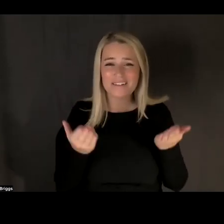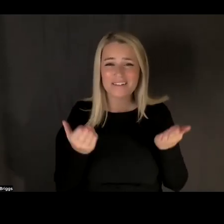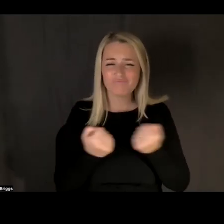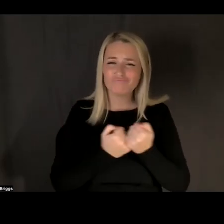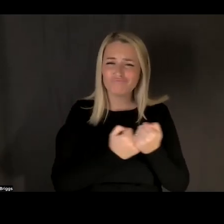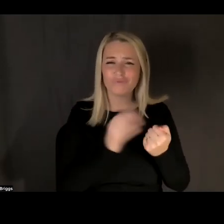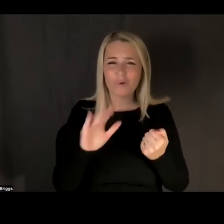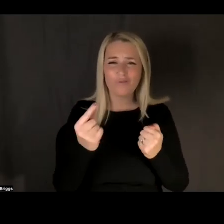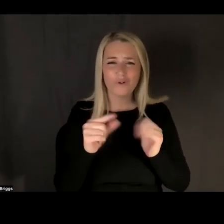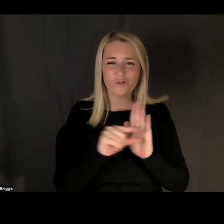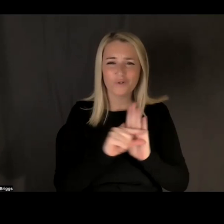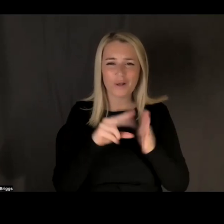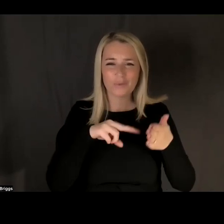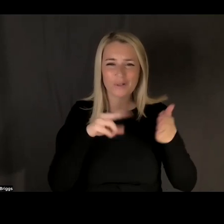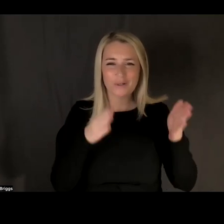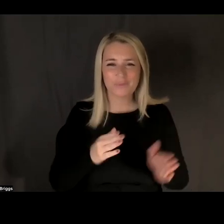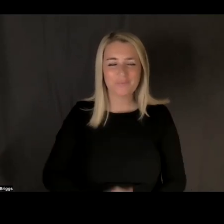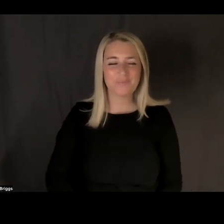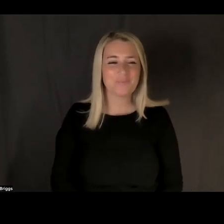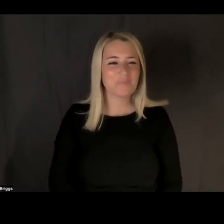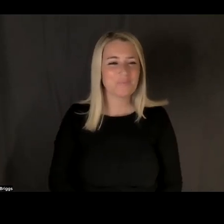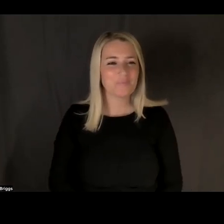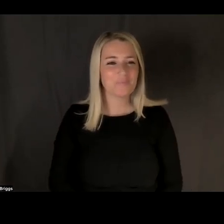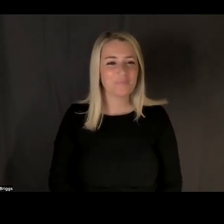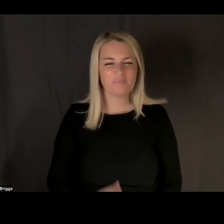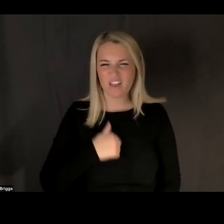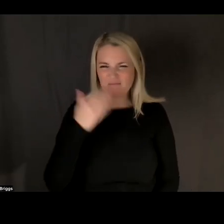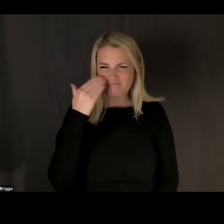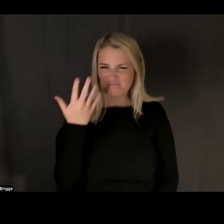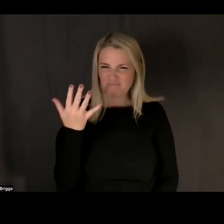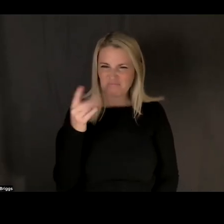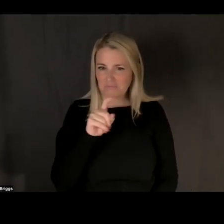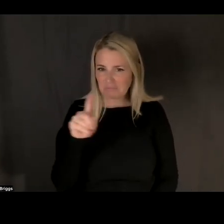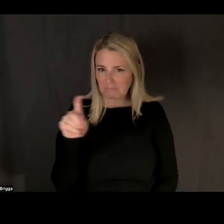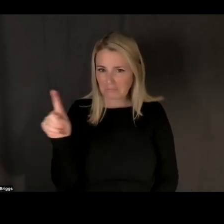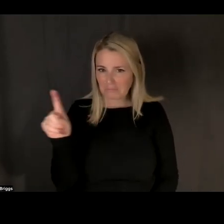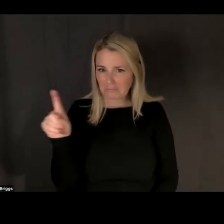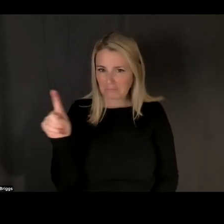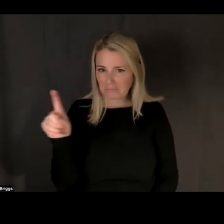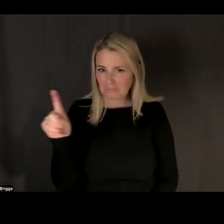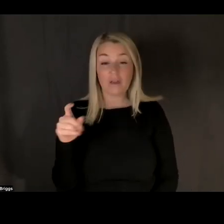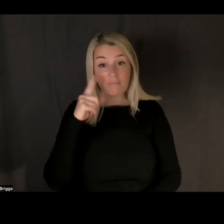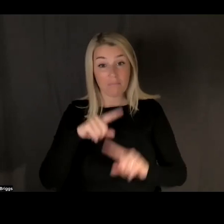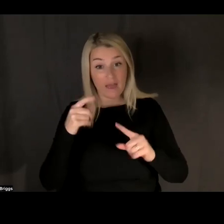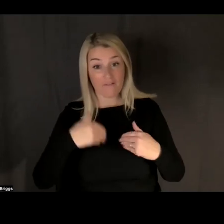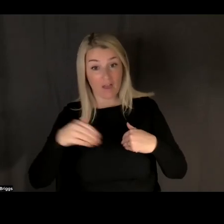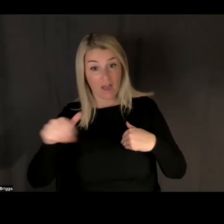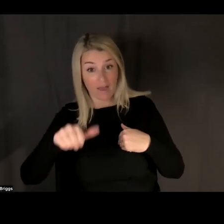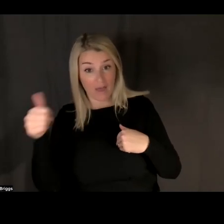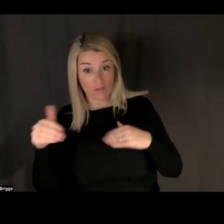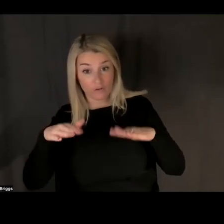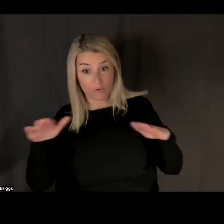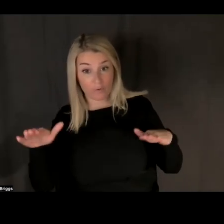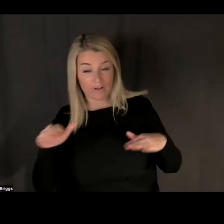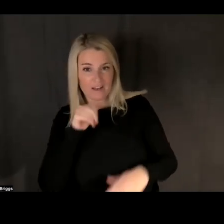reader. I know I already asked a few people, but if you have other children at other ages besides first grade, can you tell